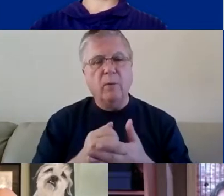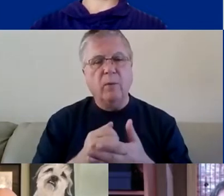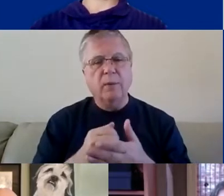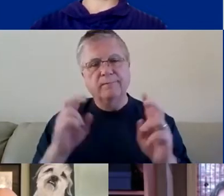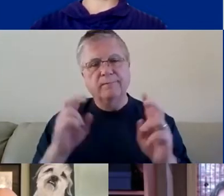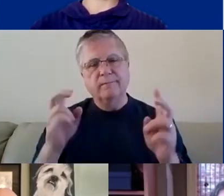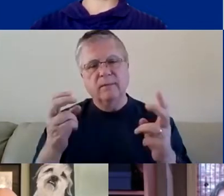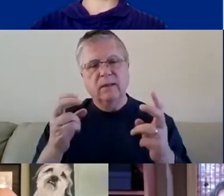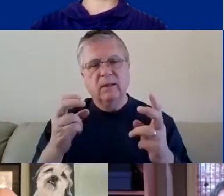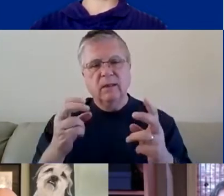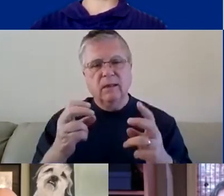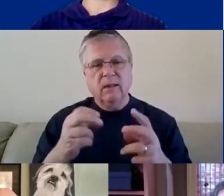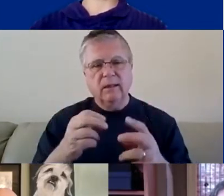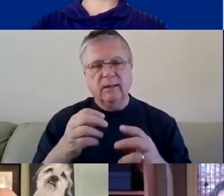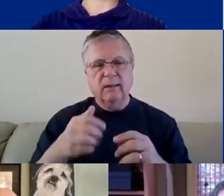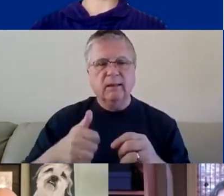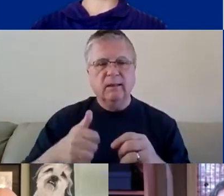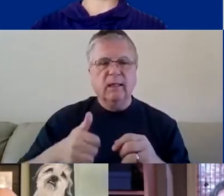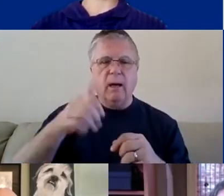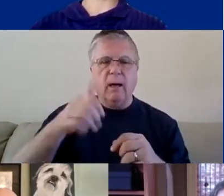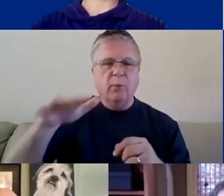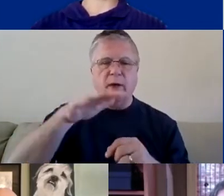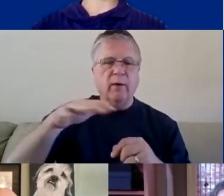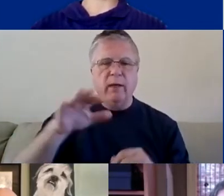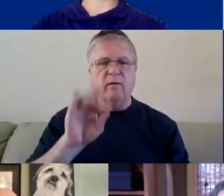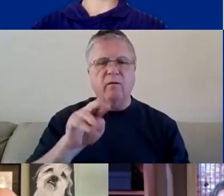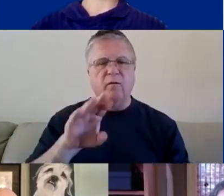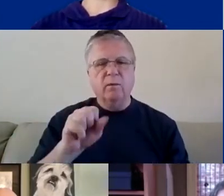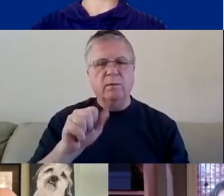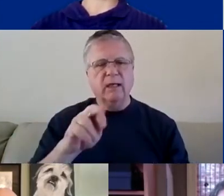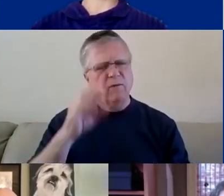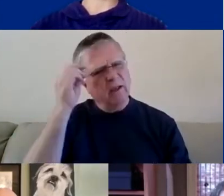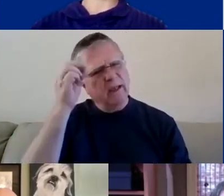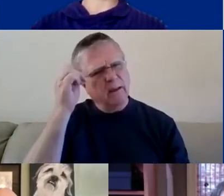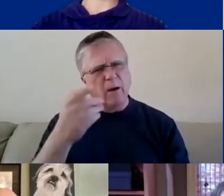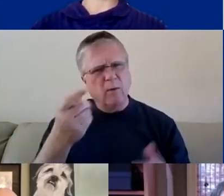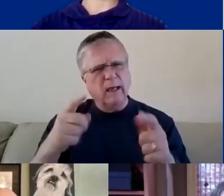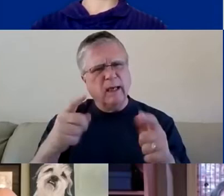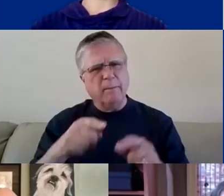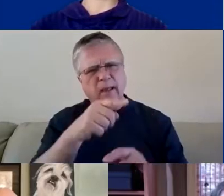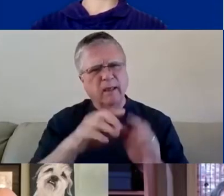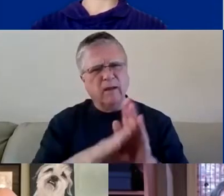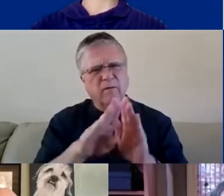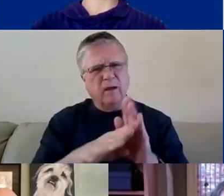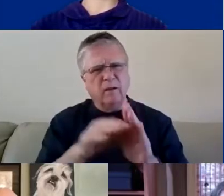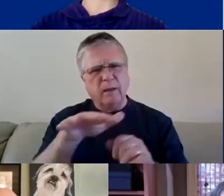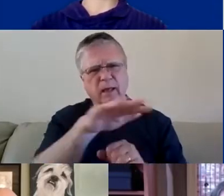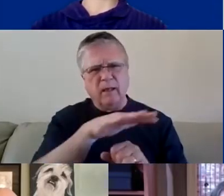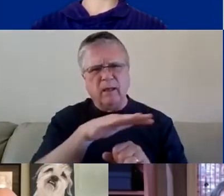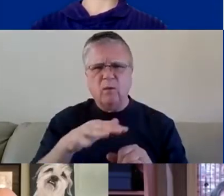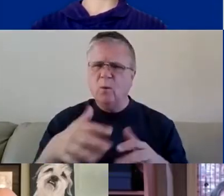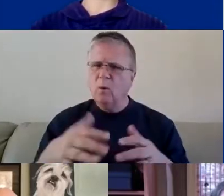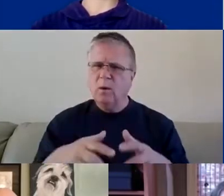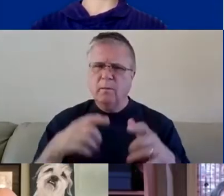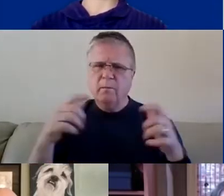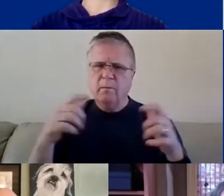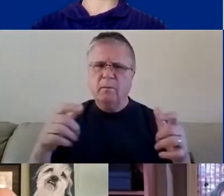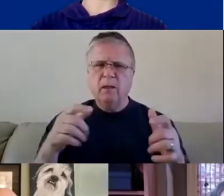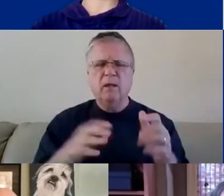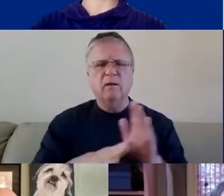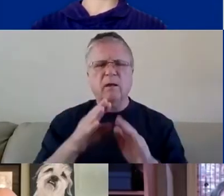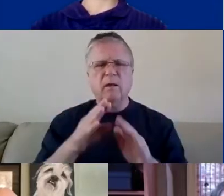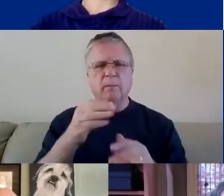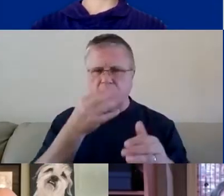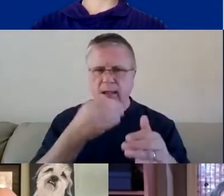it, of Forbes Avenue. If you think about what's happening development-wise in that part of the city, you've got significant development down near Market Square.